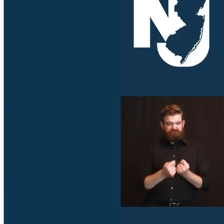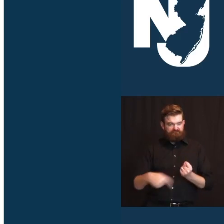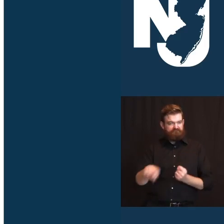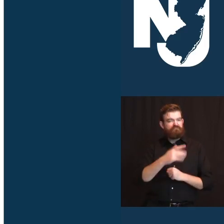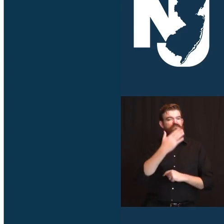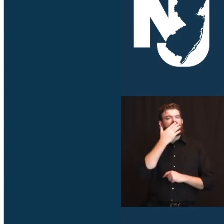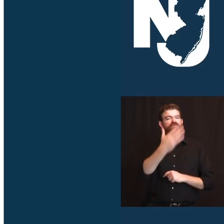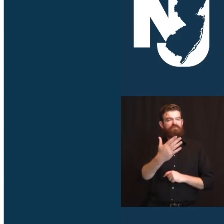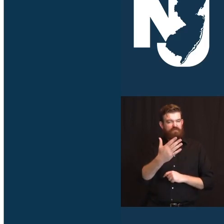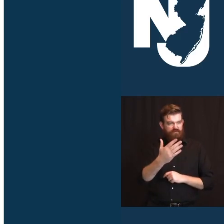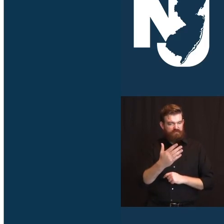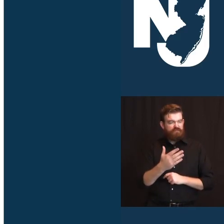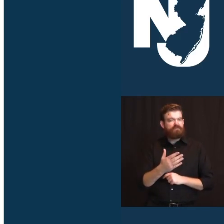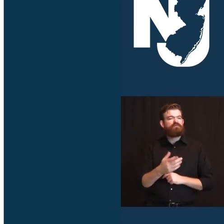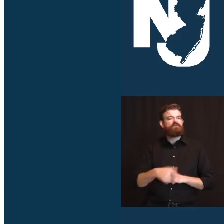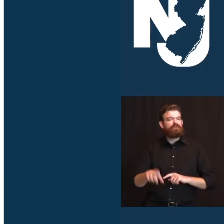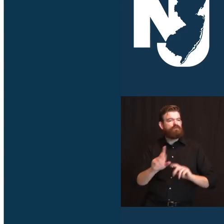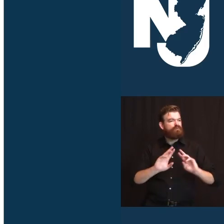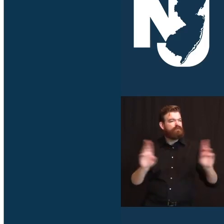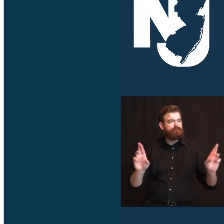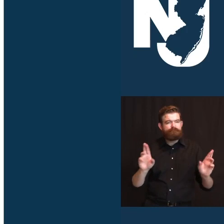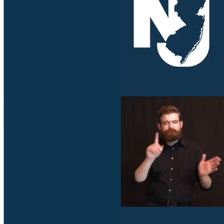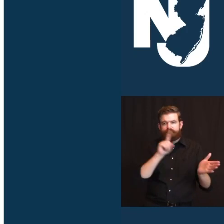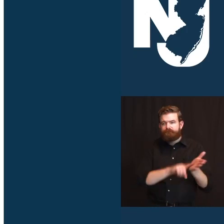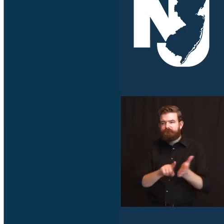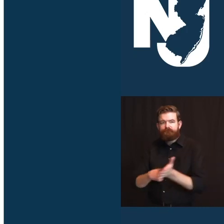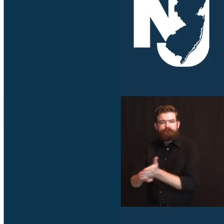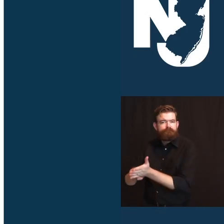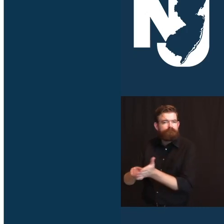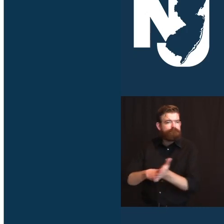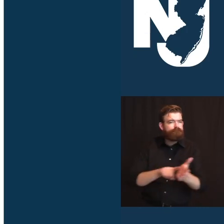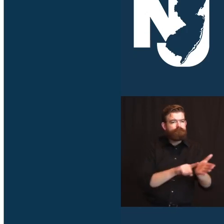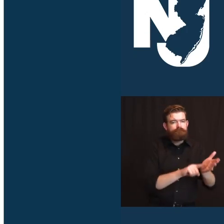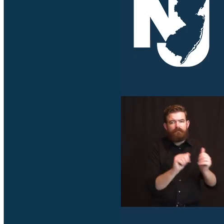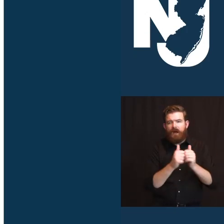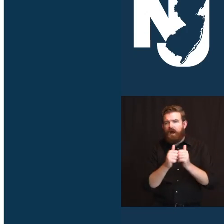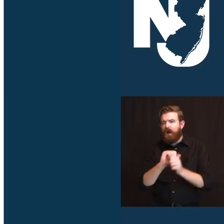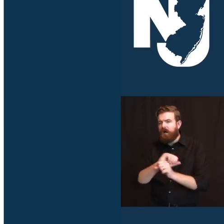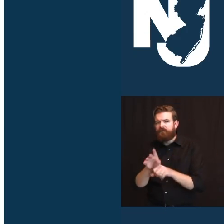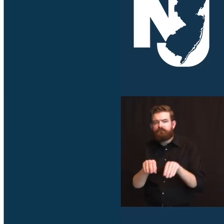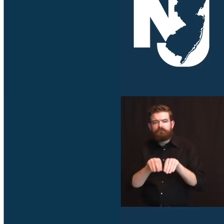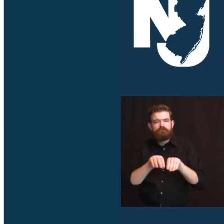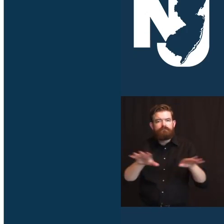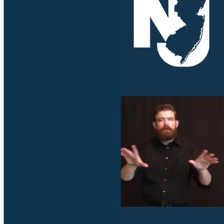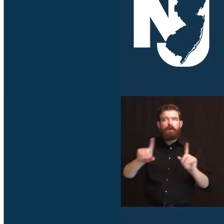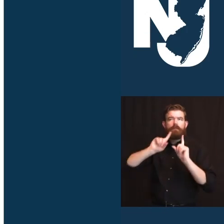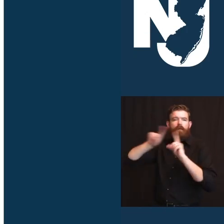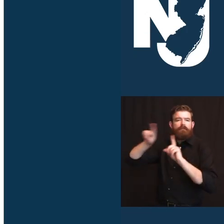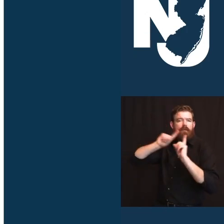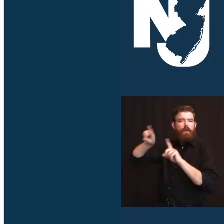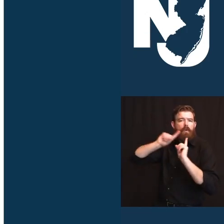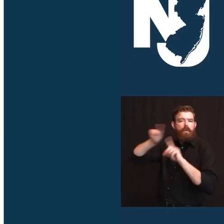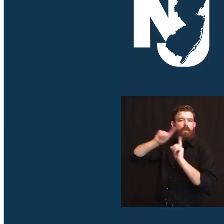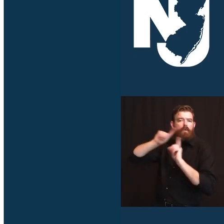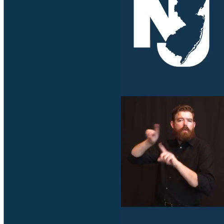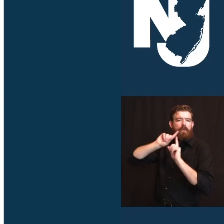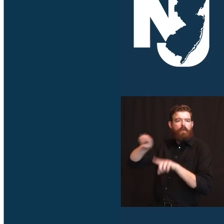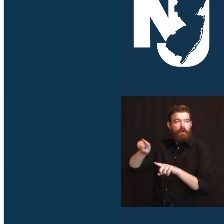our community contact tracing core over the coming months. That's the good news.